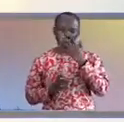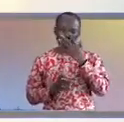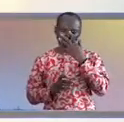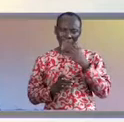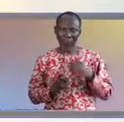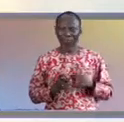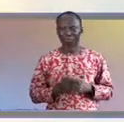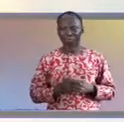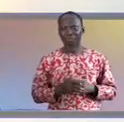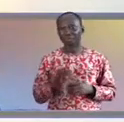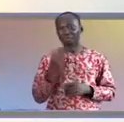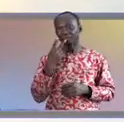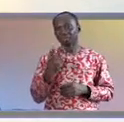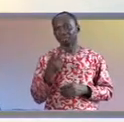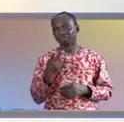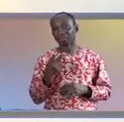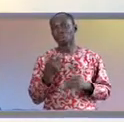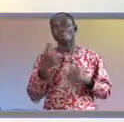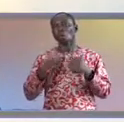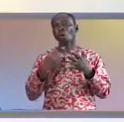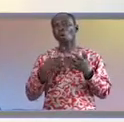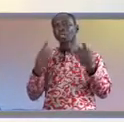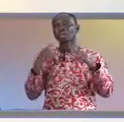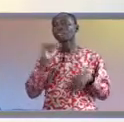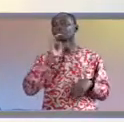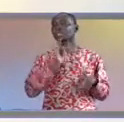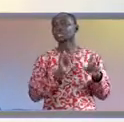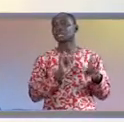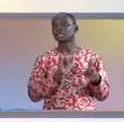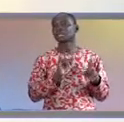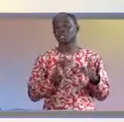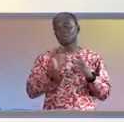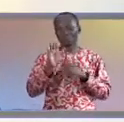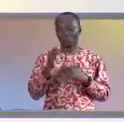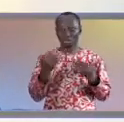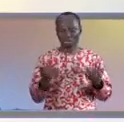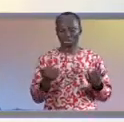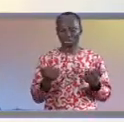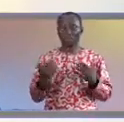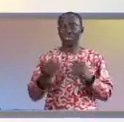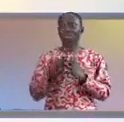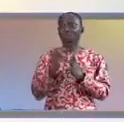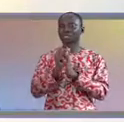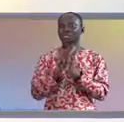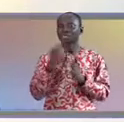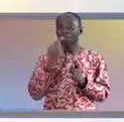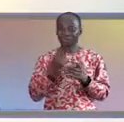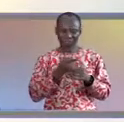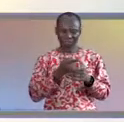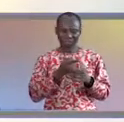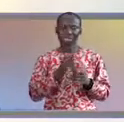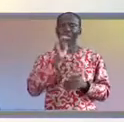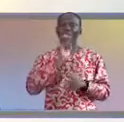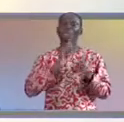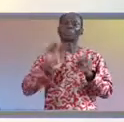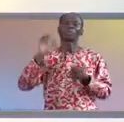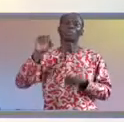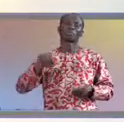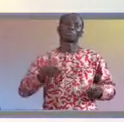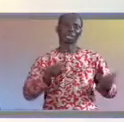ne eto oman Israel no Bible e da na di se won enya esubo wo mra wo